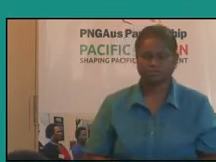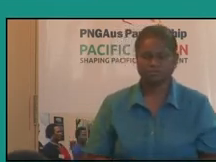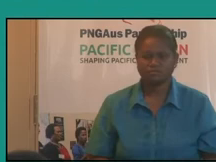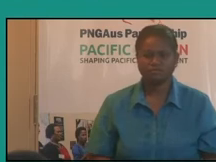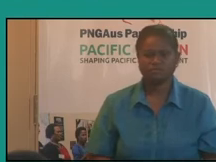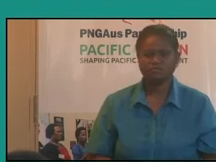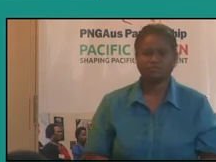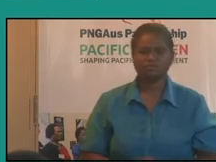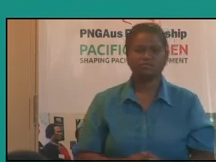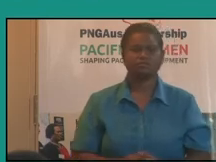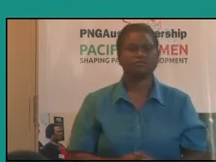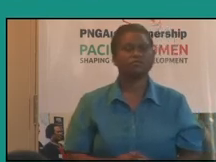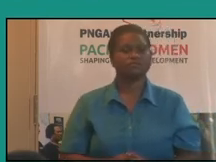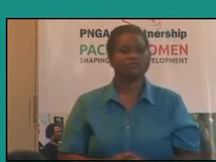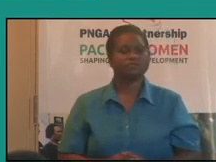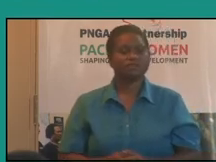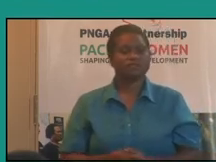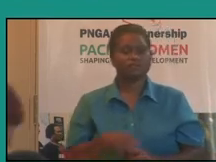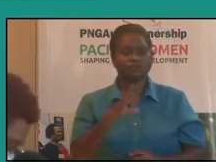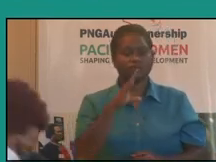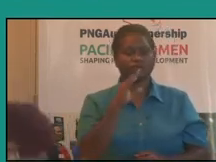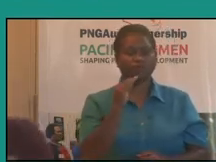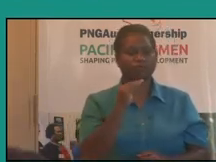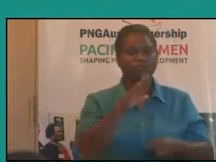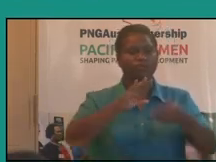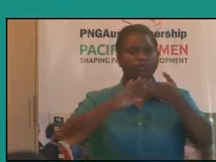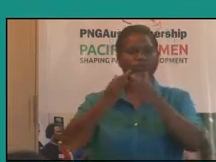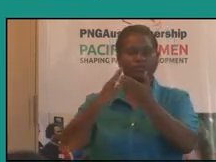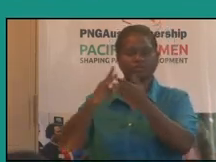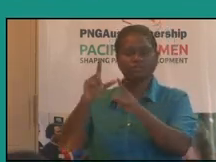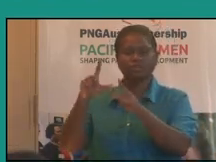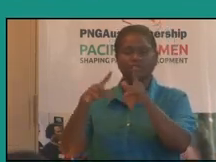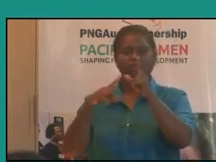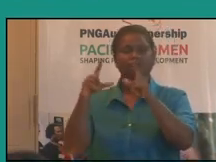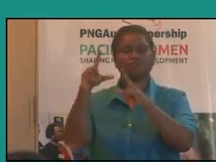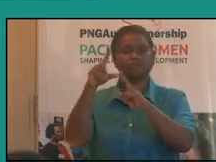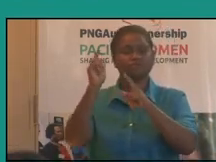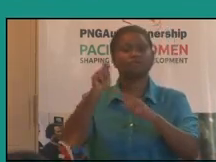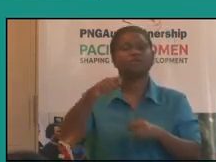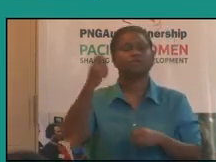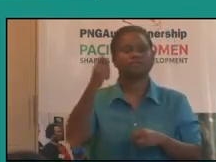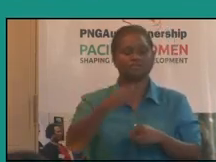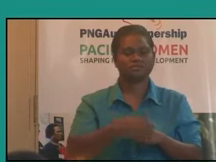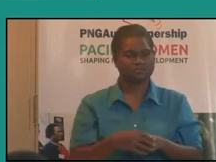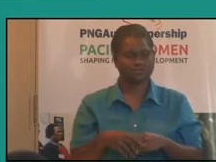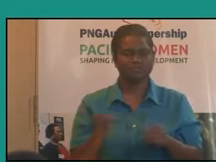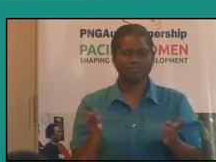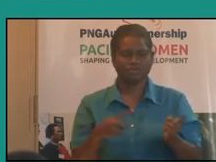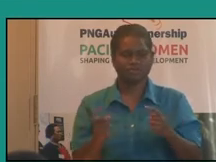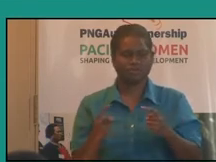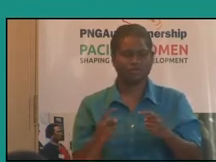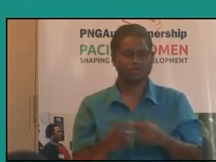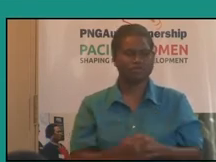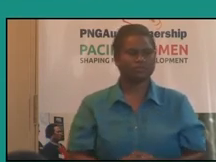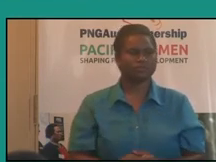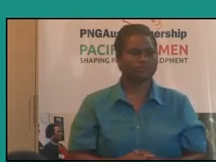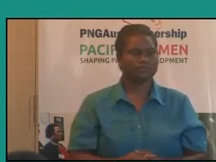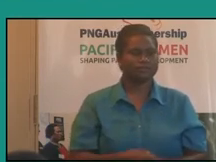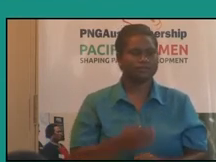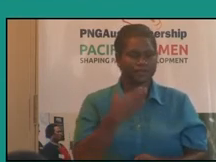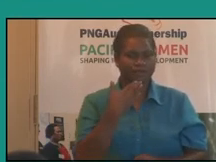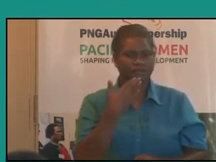it from that community level up to the other level. And that is the challenge that we are working on. Thank you. Thank you, Dr.